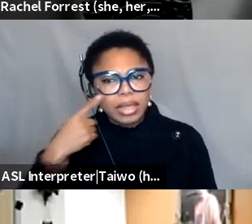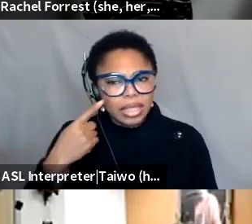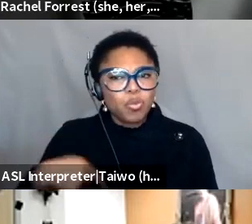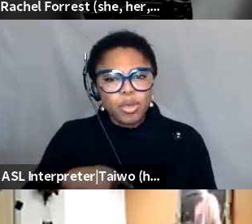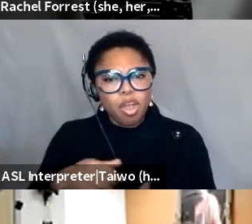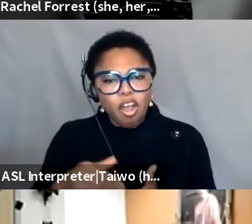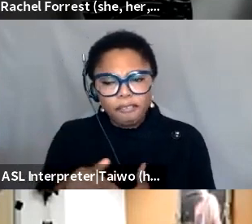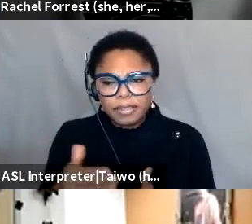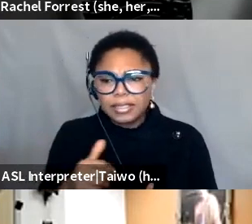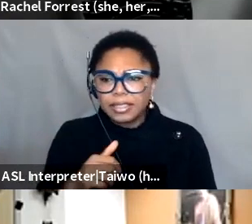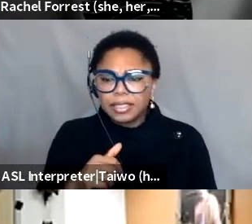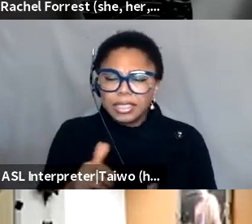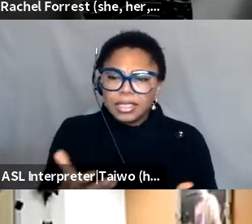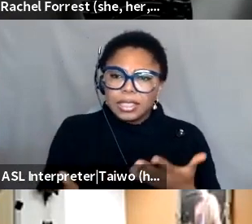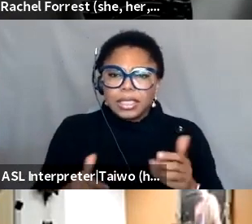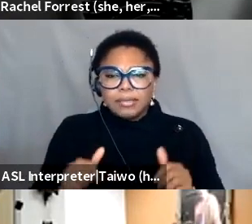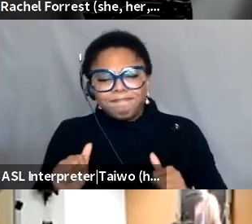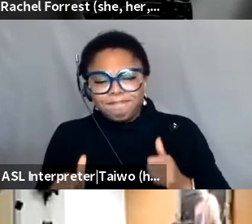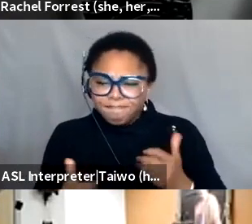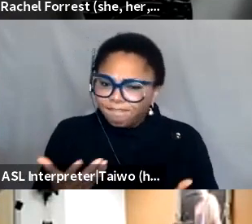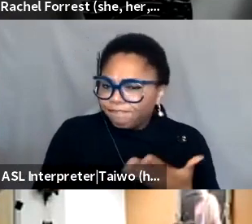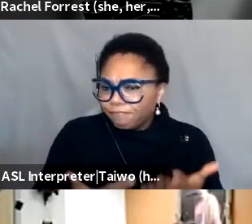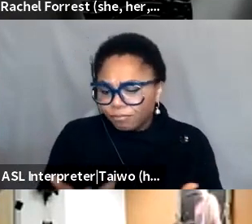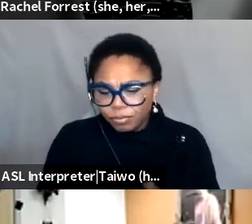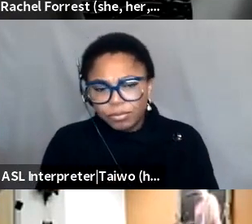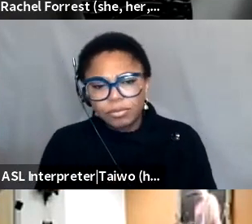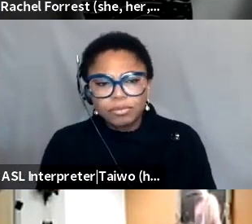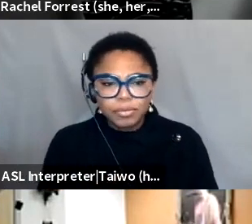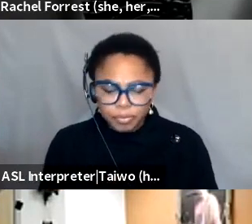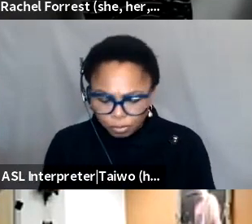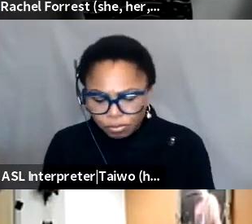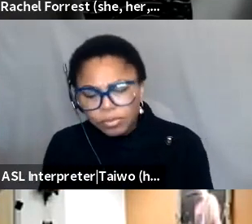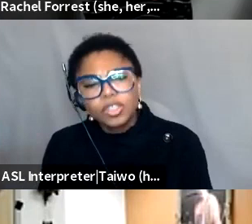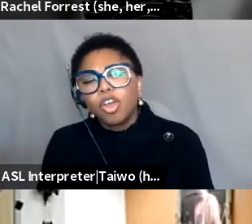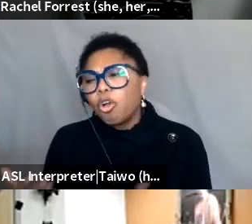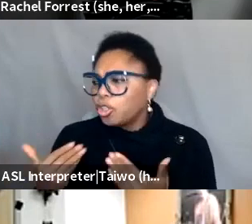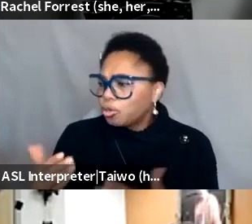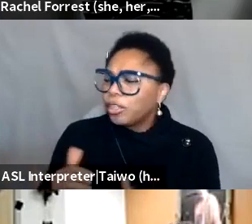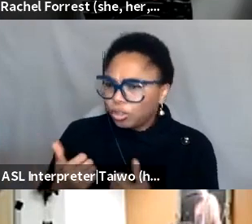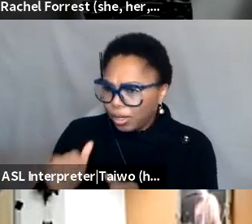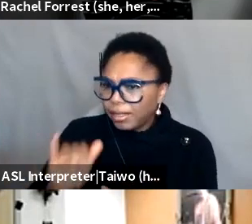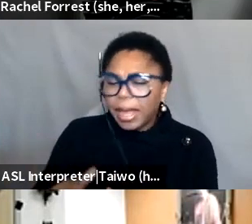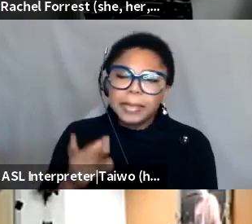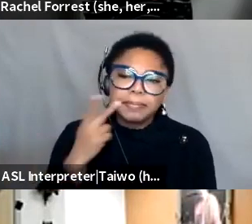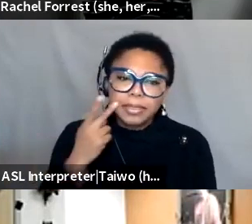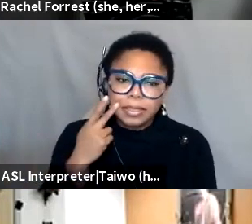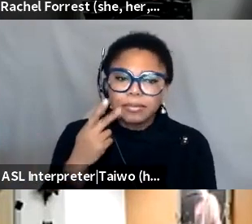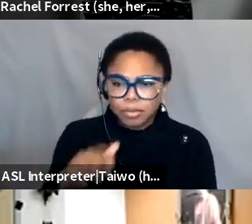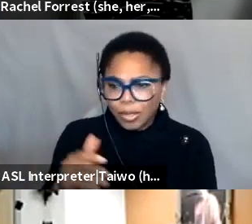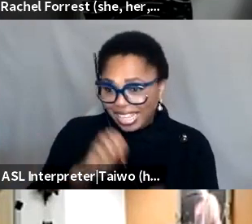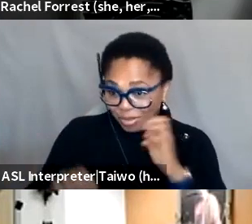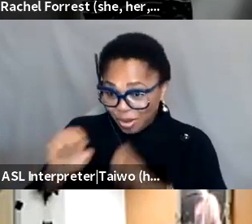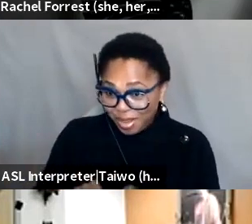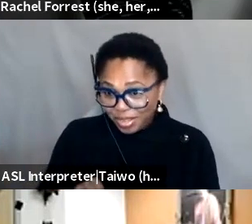often reluctant. It's this, we're sort of... Well, let's try that. Let's try it. Let's just see an experiment. We're not